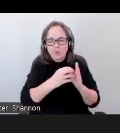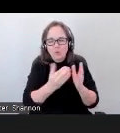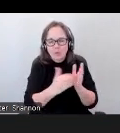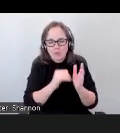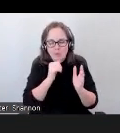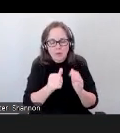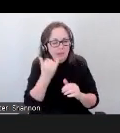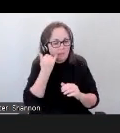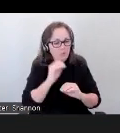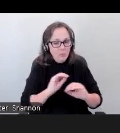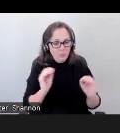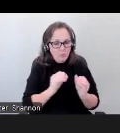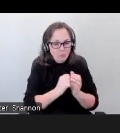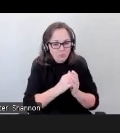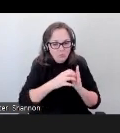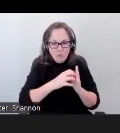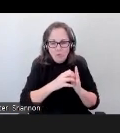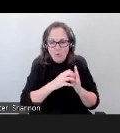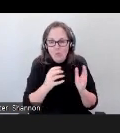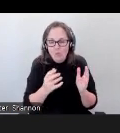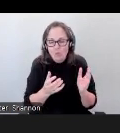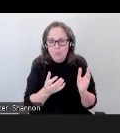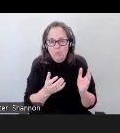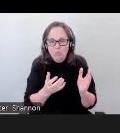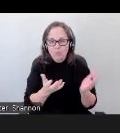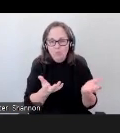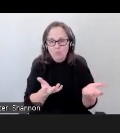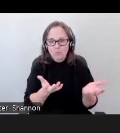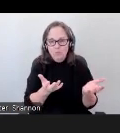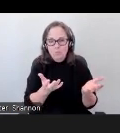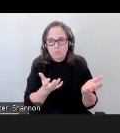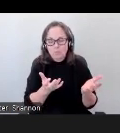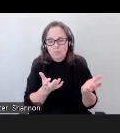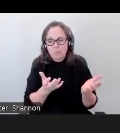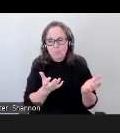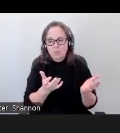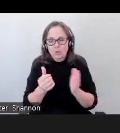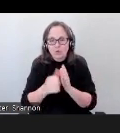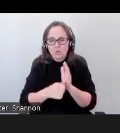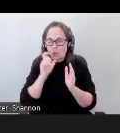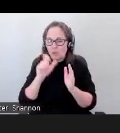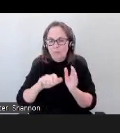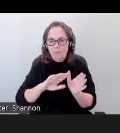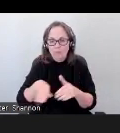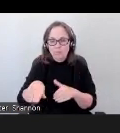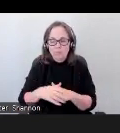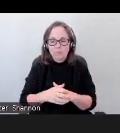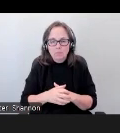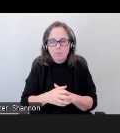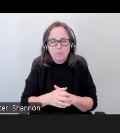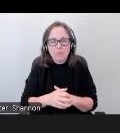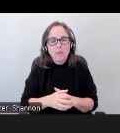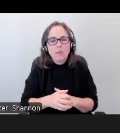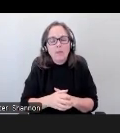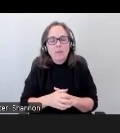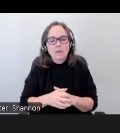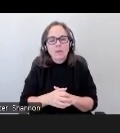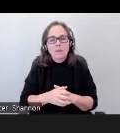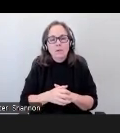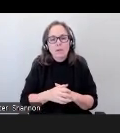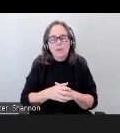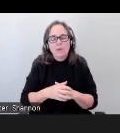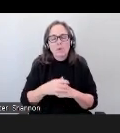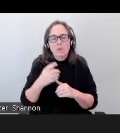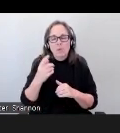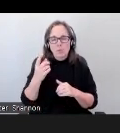there's no evidence of tumor, you can forego the surgery. And as you can see here, one of our